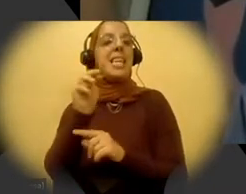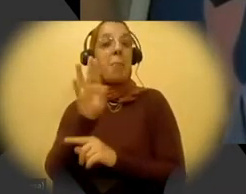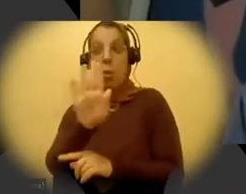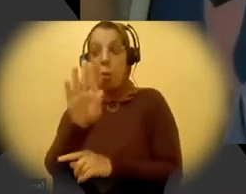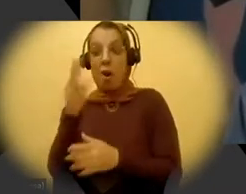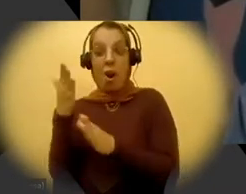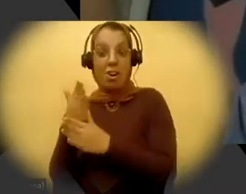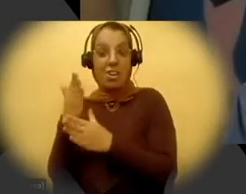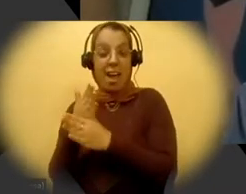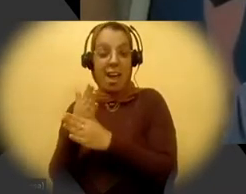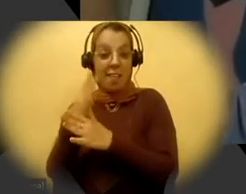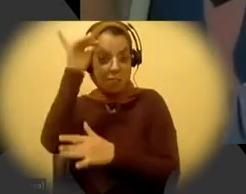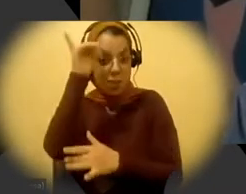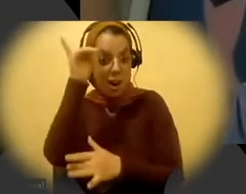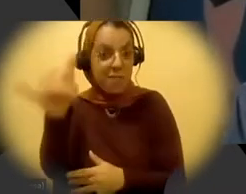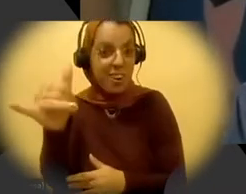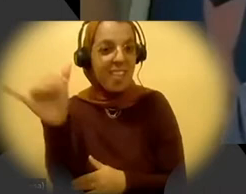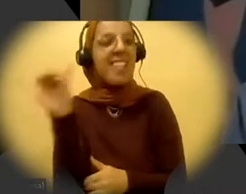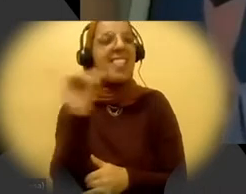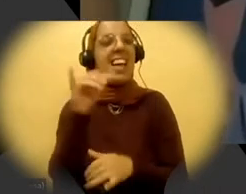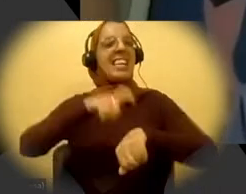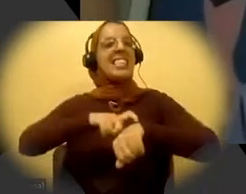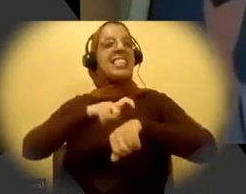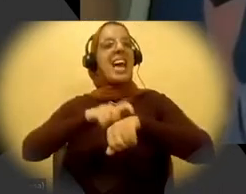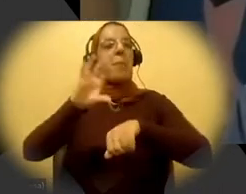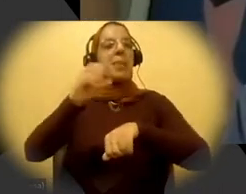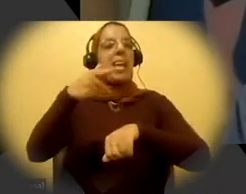forever, you know, like a, you know, time capsule idea.